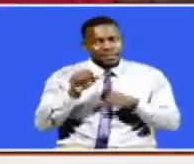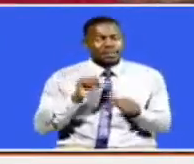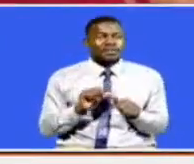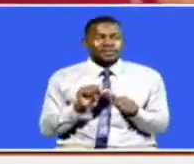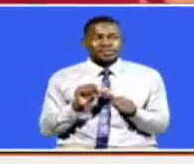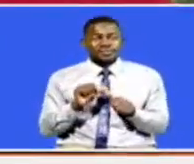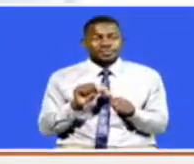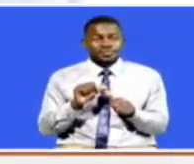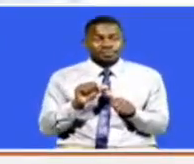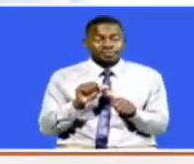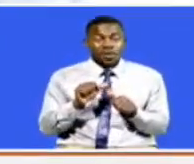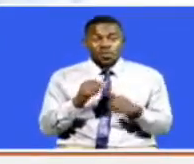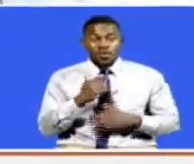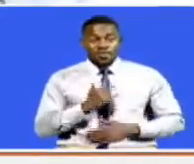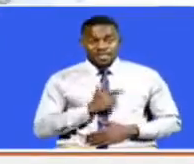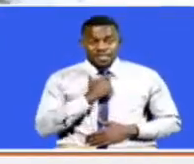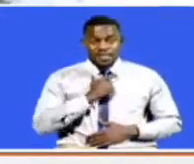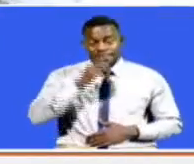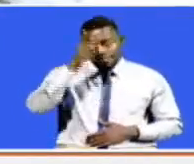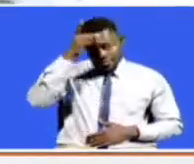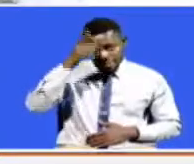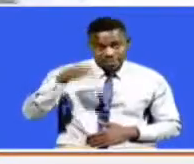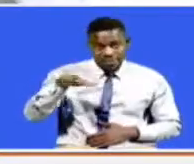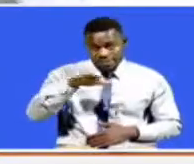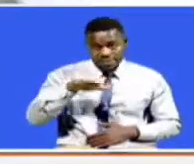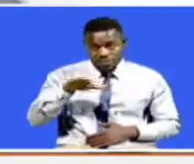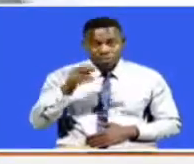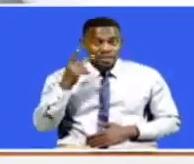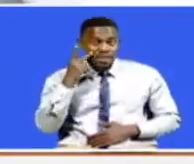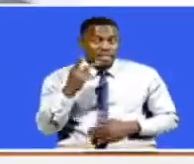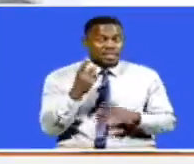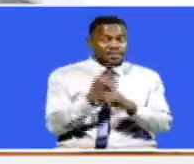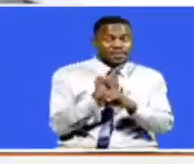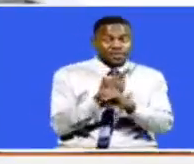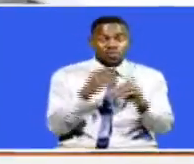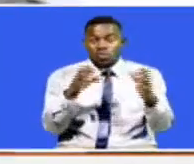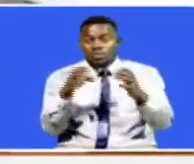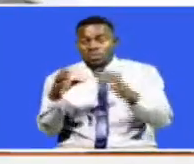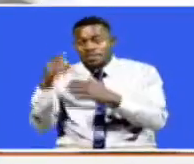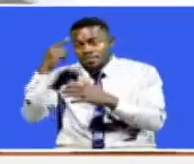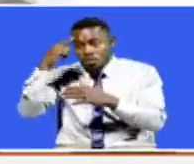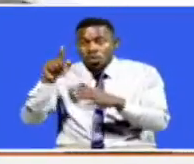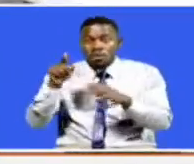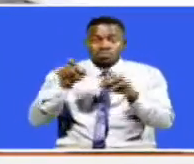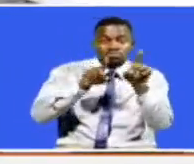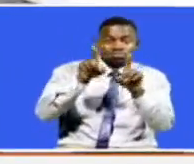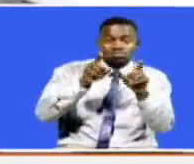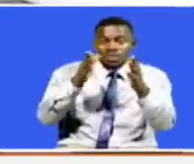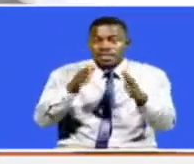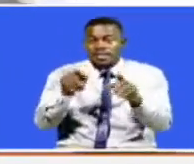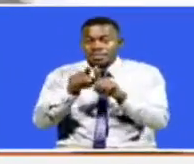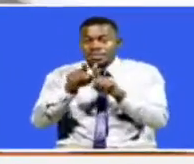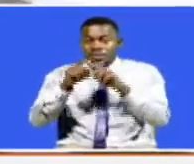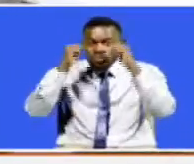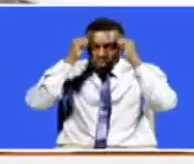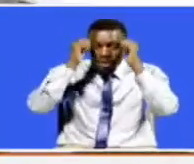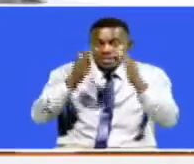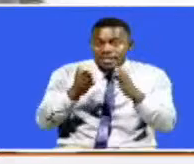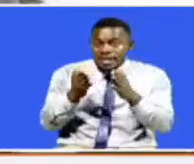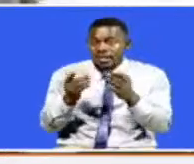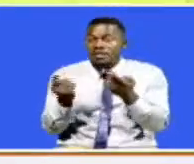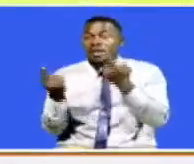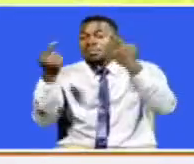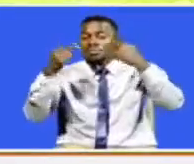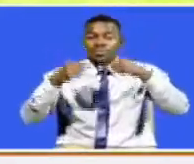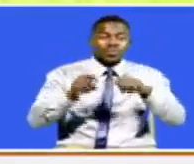The village tour visits involve select groups of tourists and students and skilled beach operators will act as tour